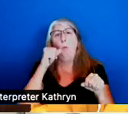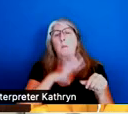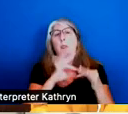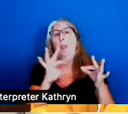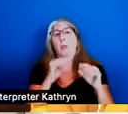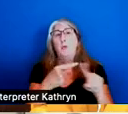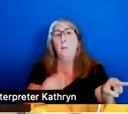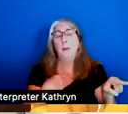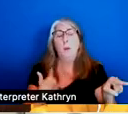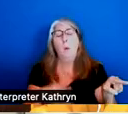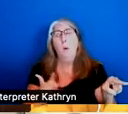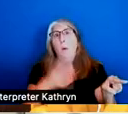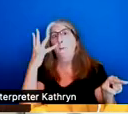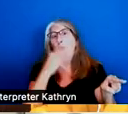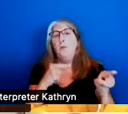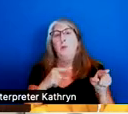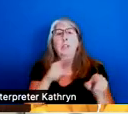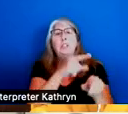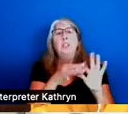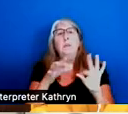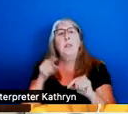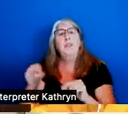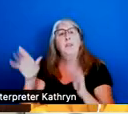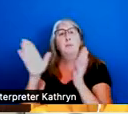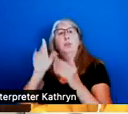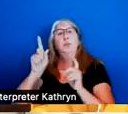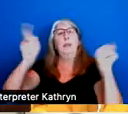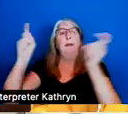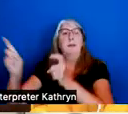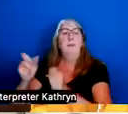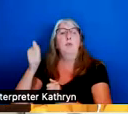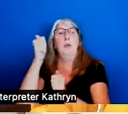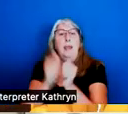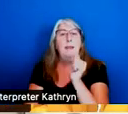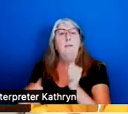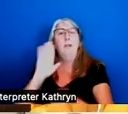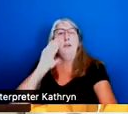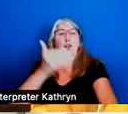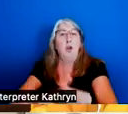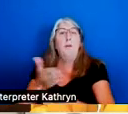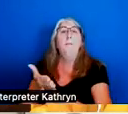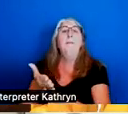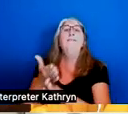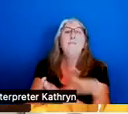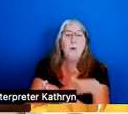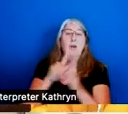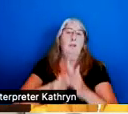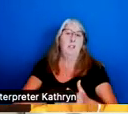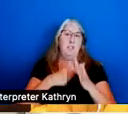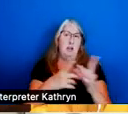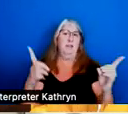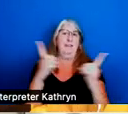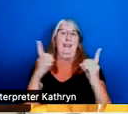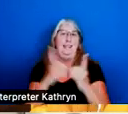say, that this book should be given to every daughter before she starts